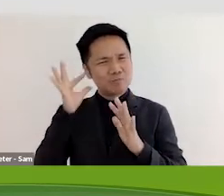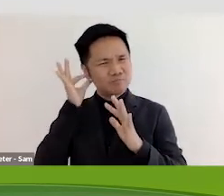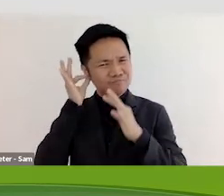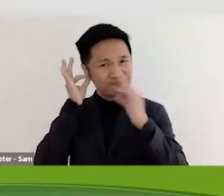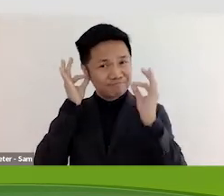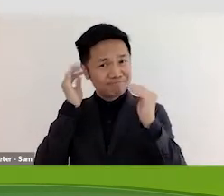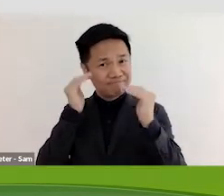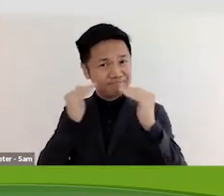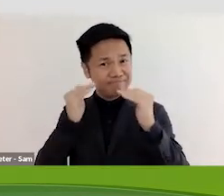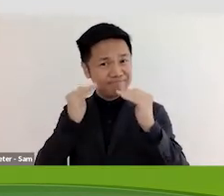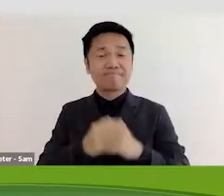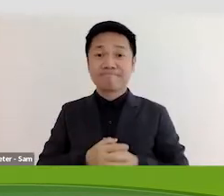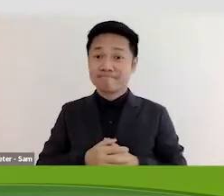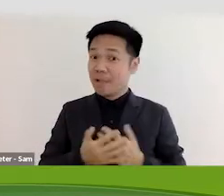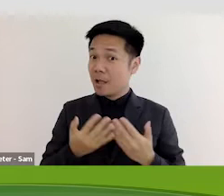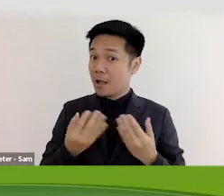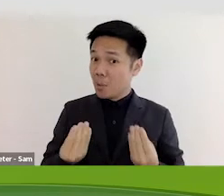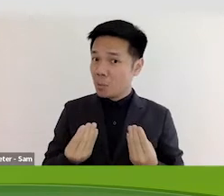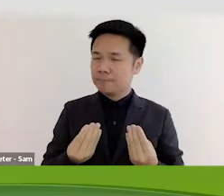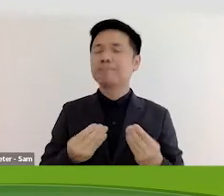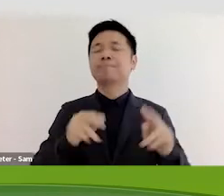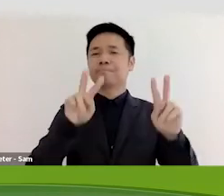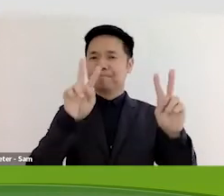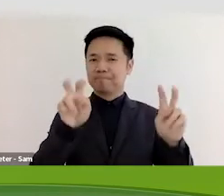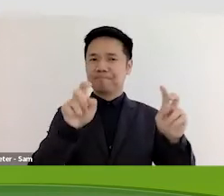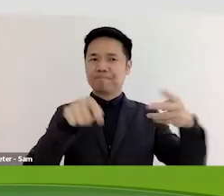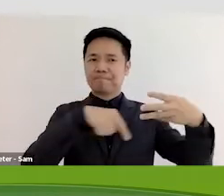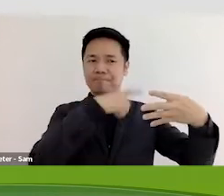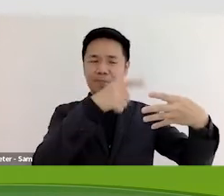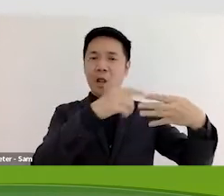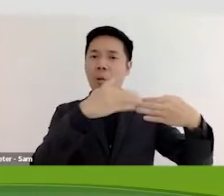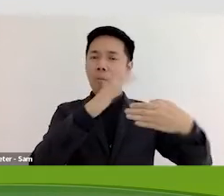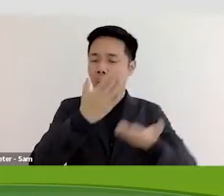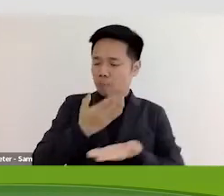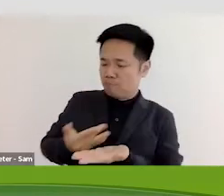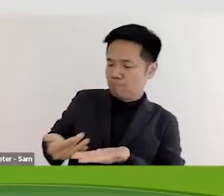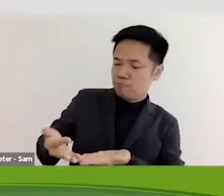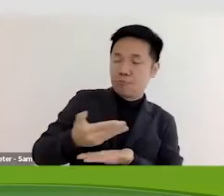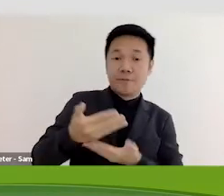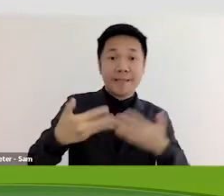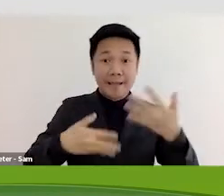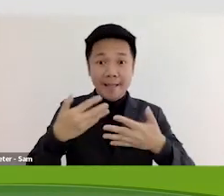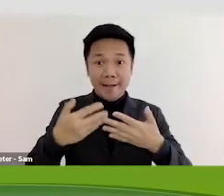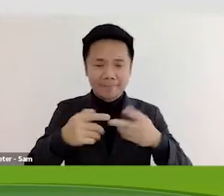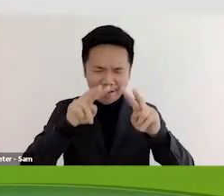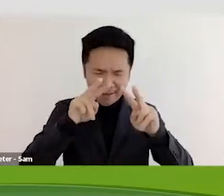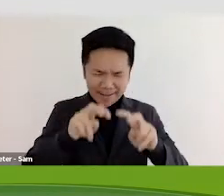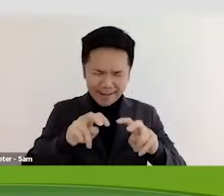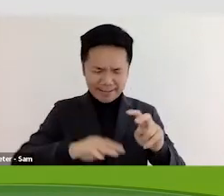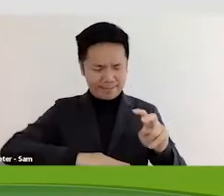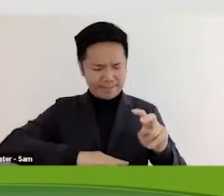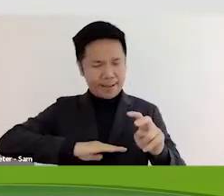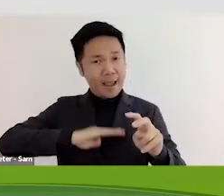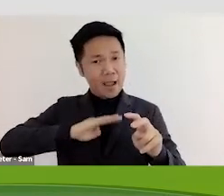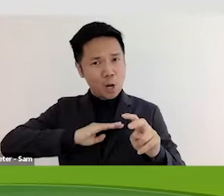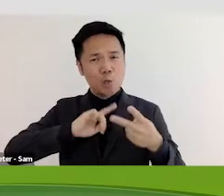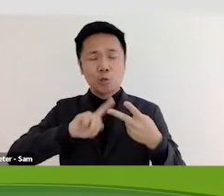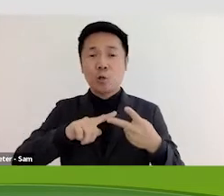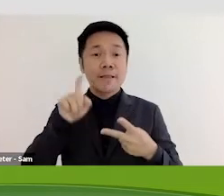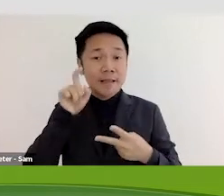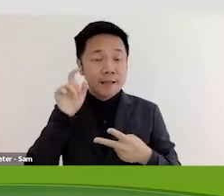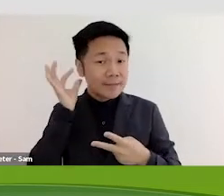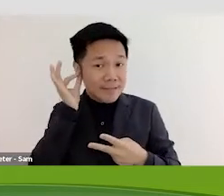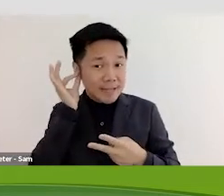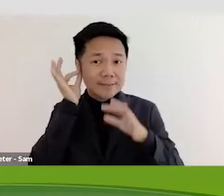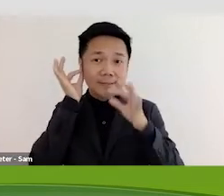key recommendations are to expand data collection and analysis of sex, age, and disability disaggregated